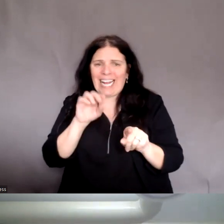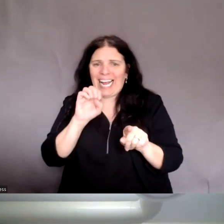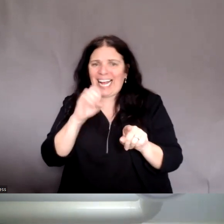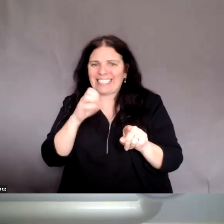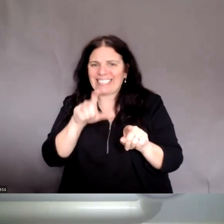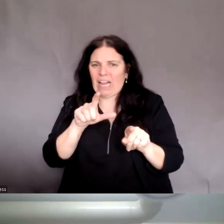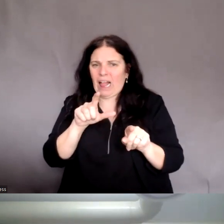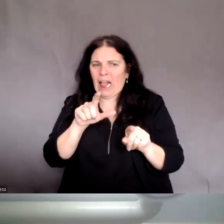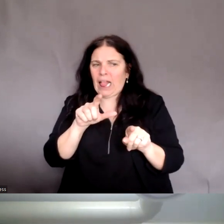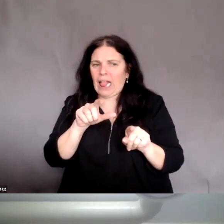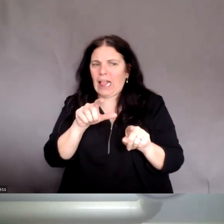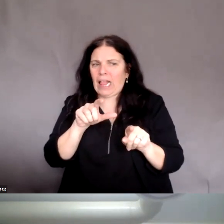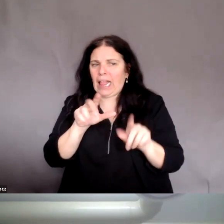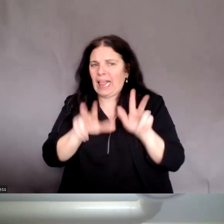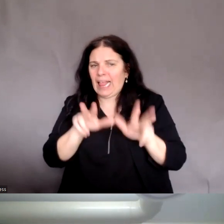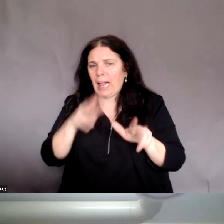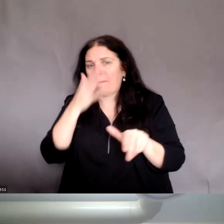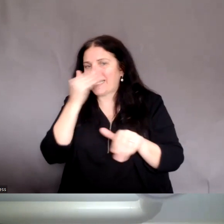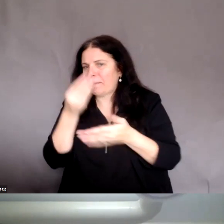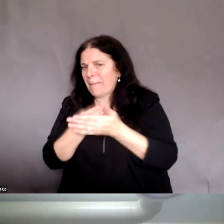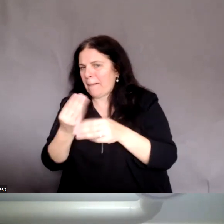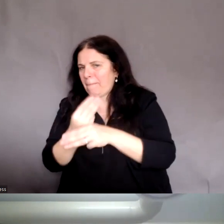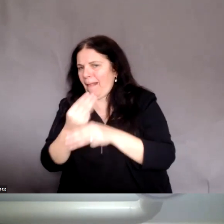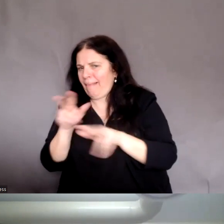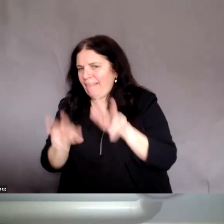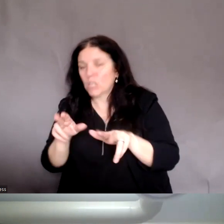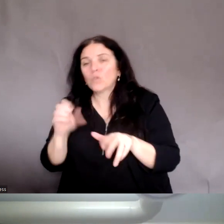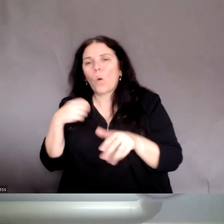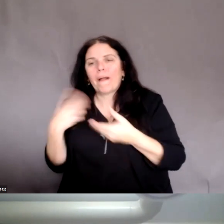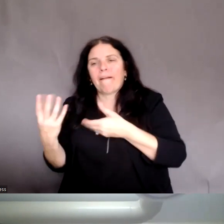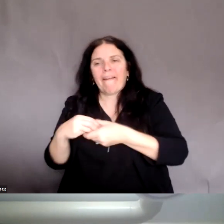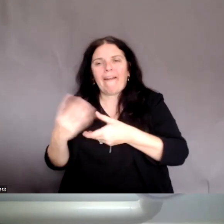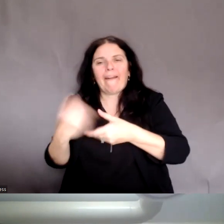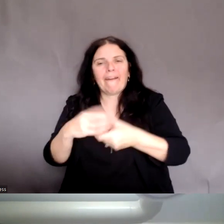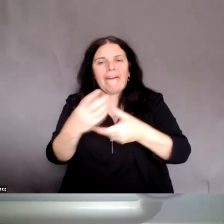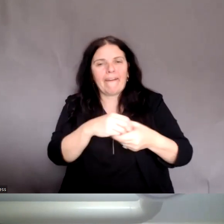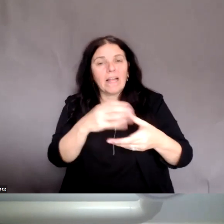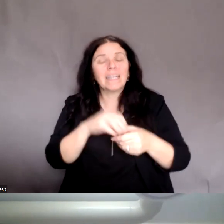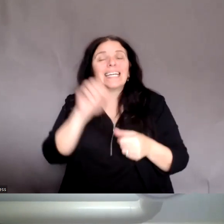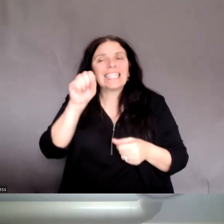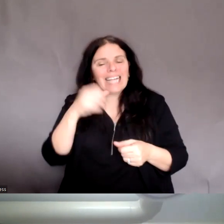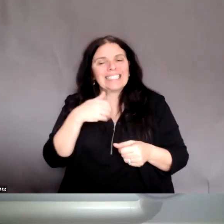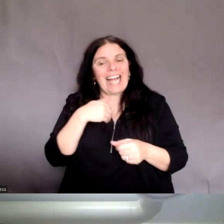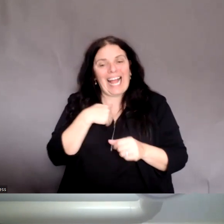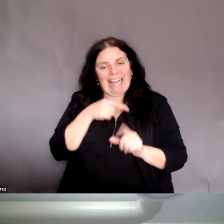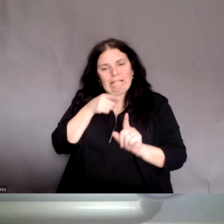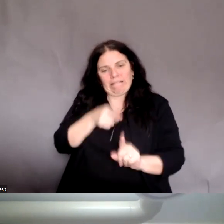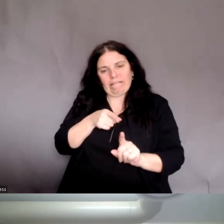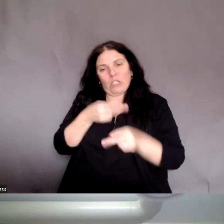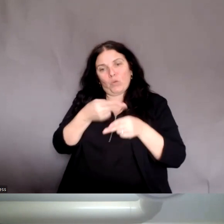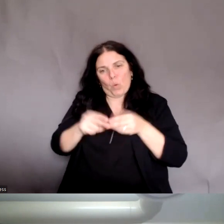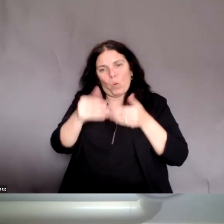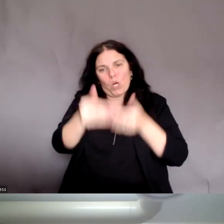understand money math. So a lot of it was just building into things. So yes, there's these short targeted training, but they're